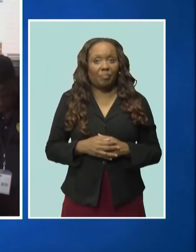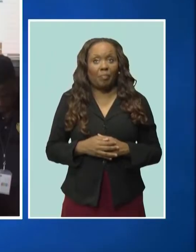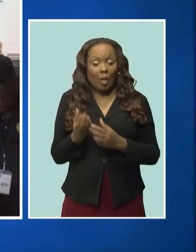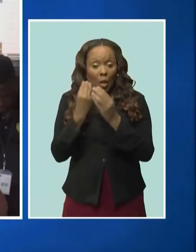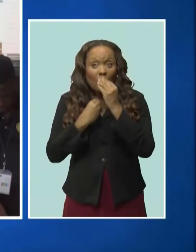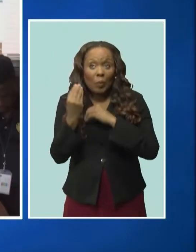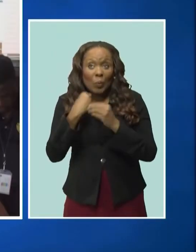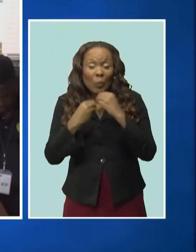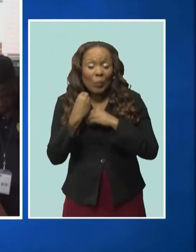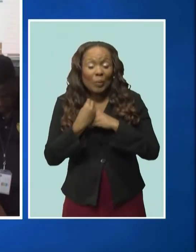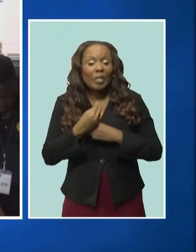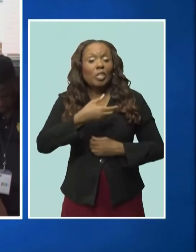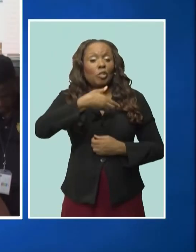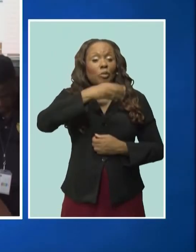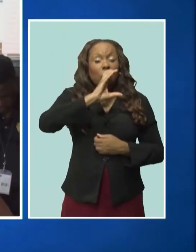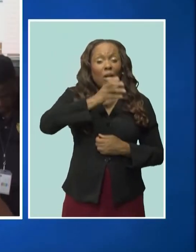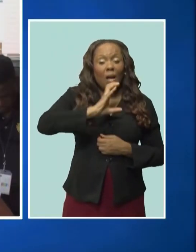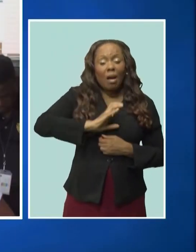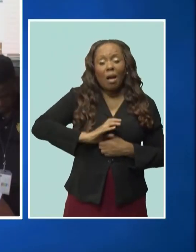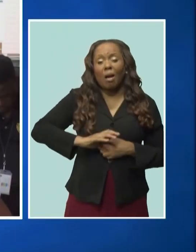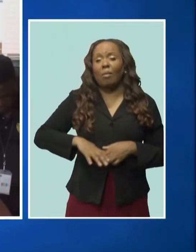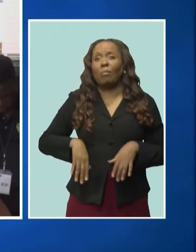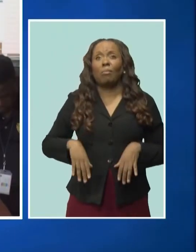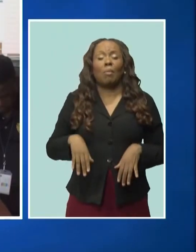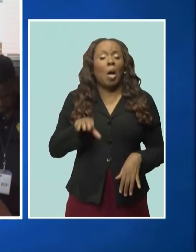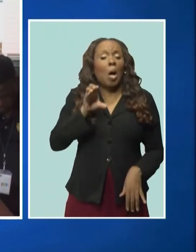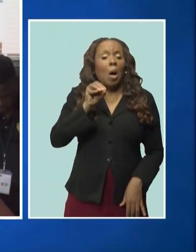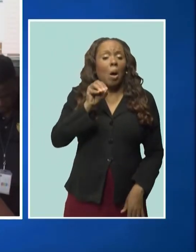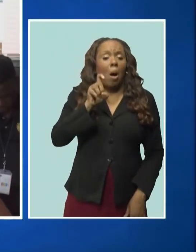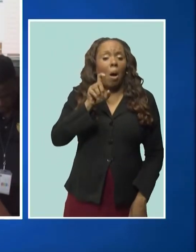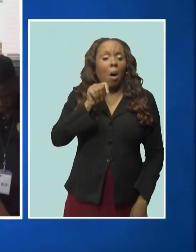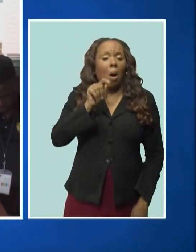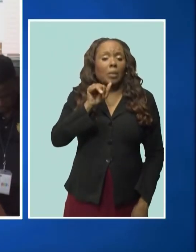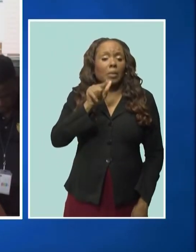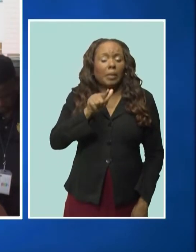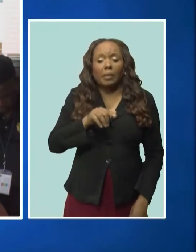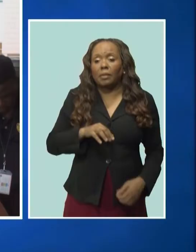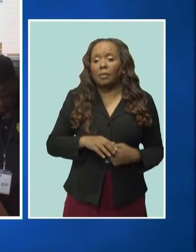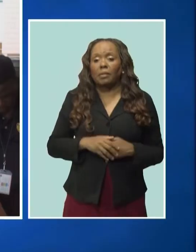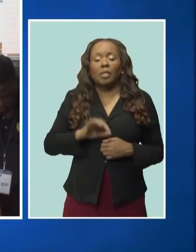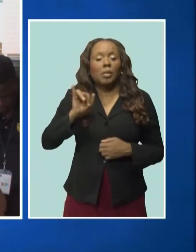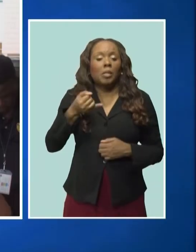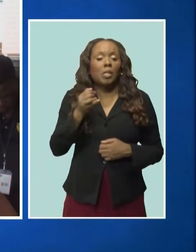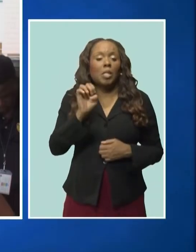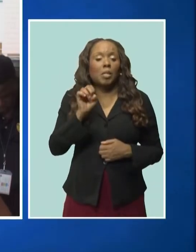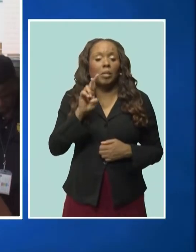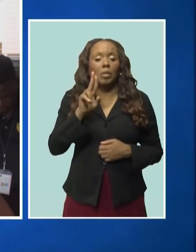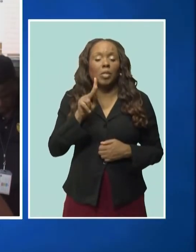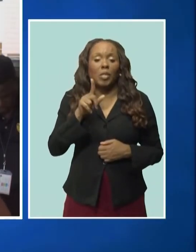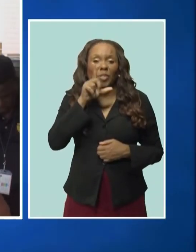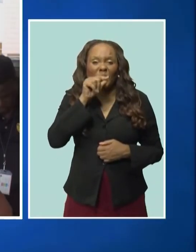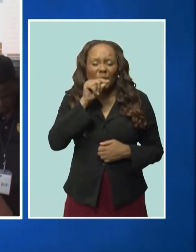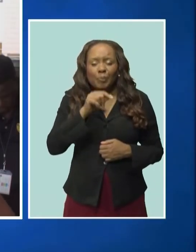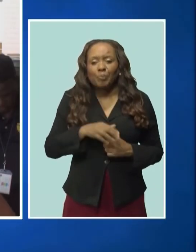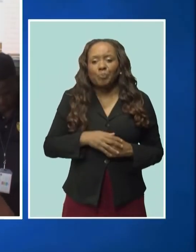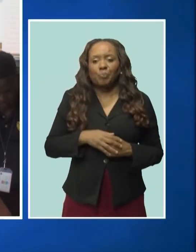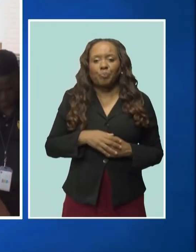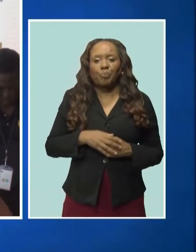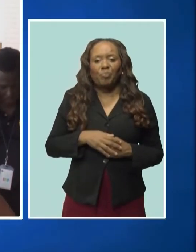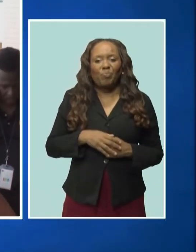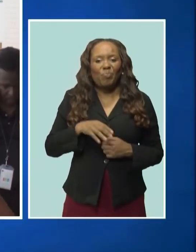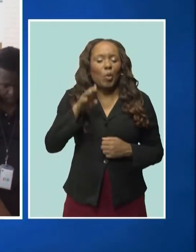drink, and we're also doing like oxtail, curry goat, jerk chicken, snapper. Any fish could be brown